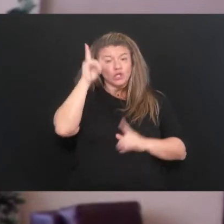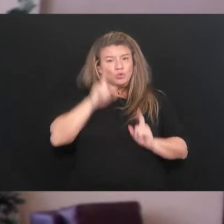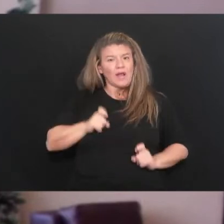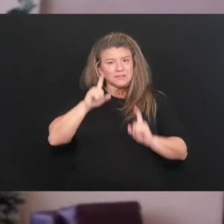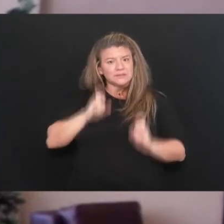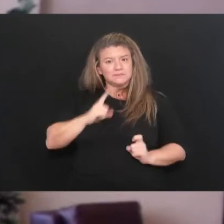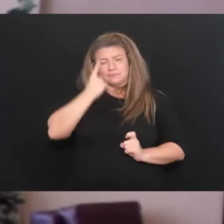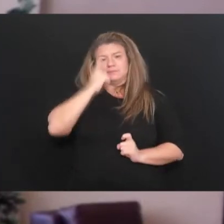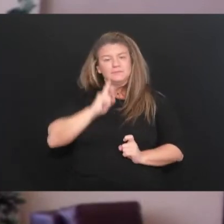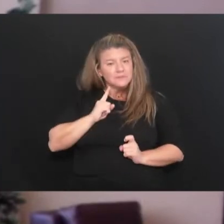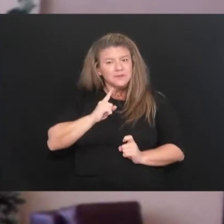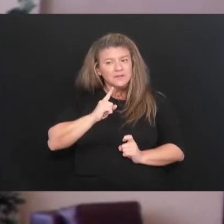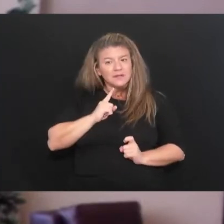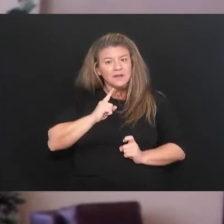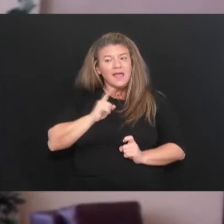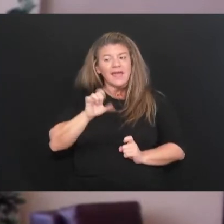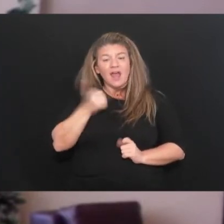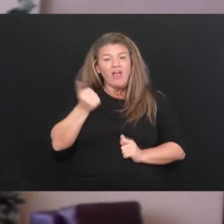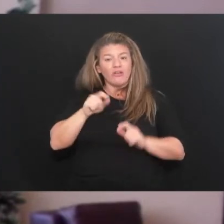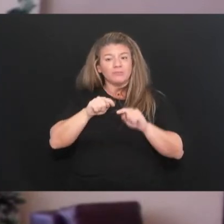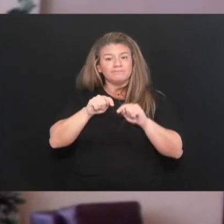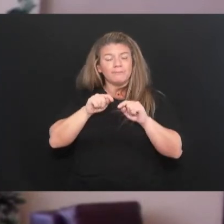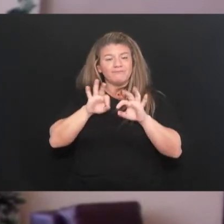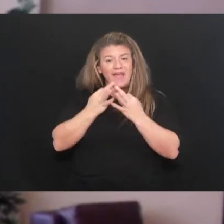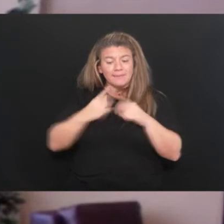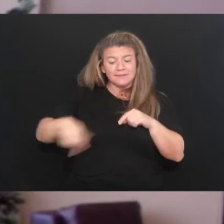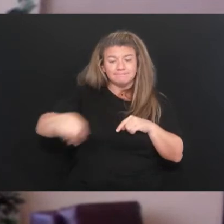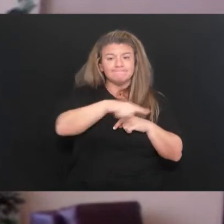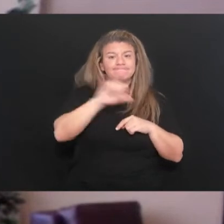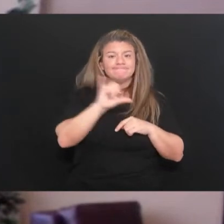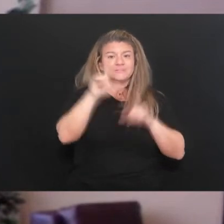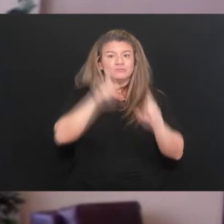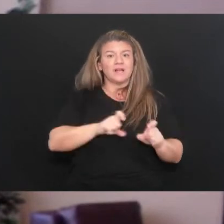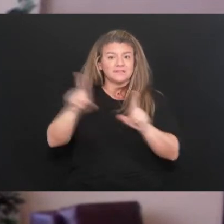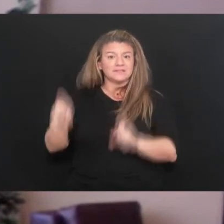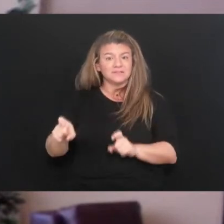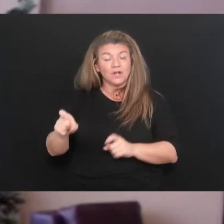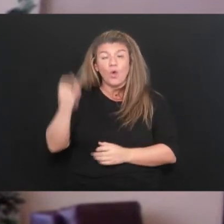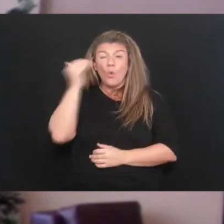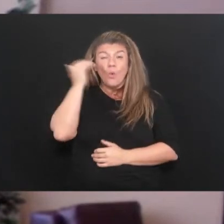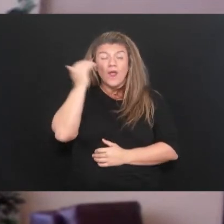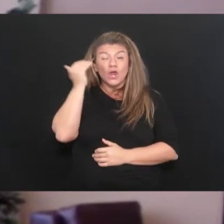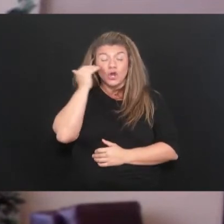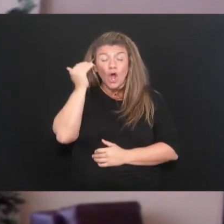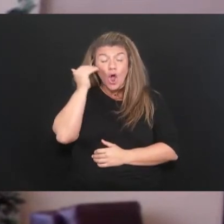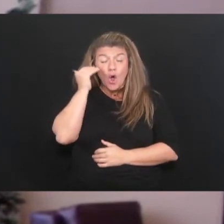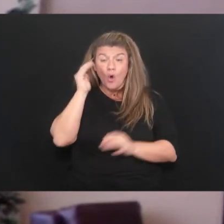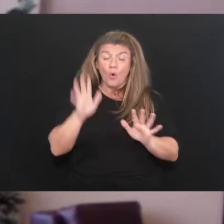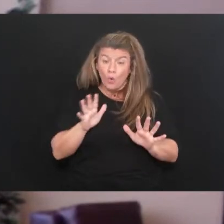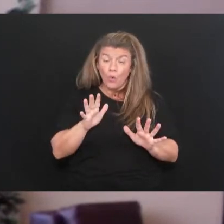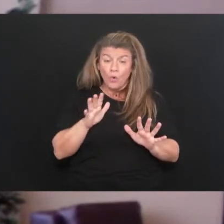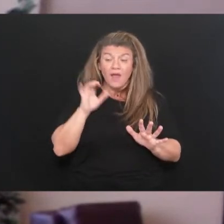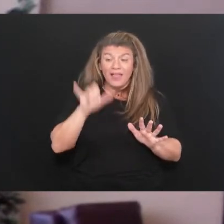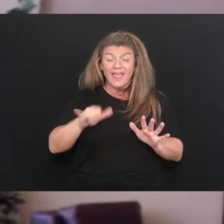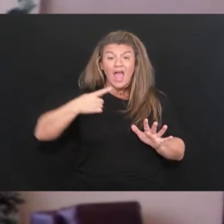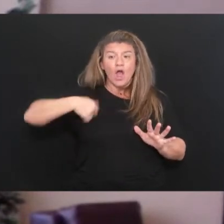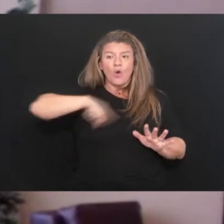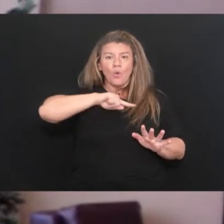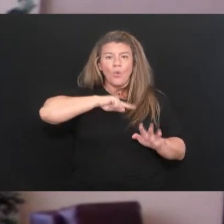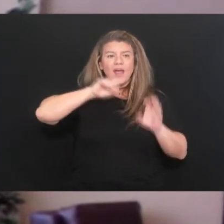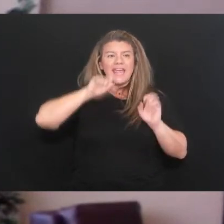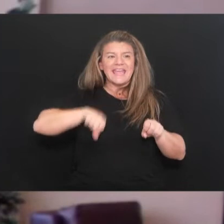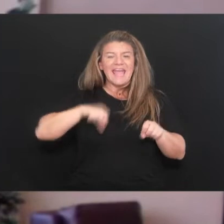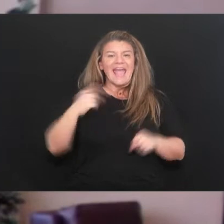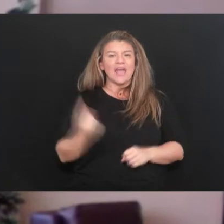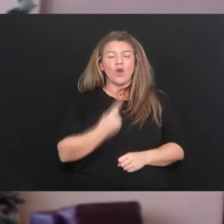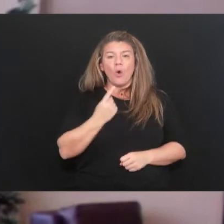and if other people in your family feel sick, get them tested. We know that ultimately we can